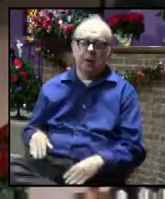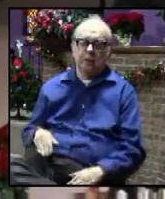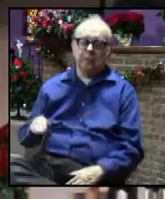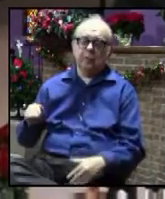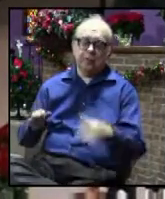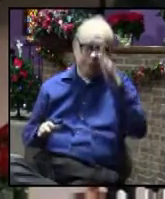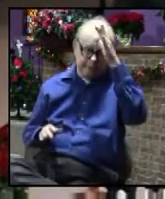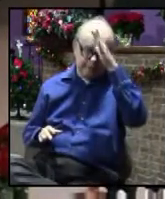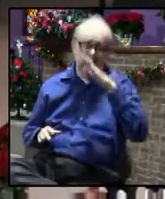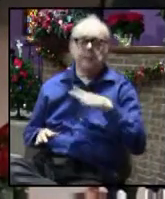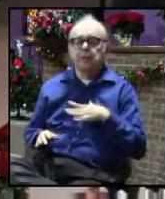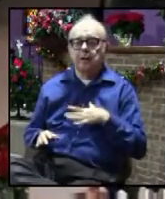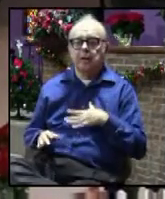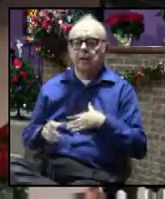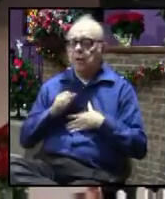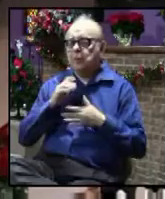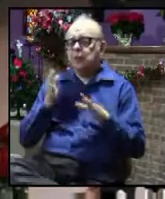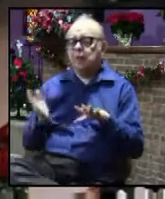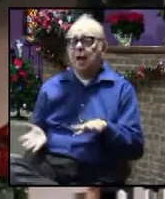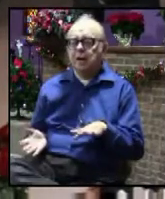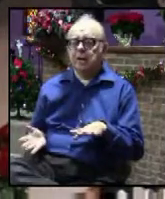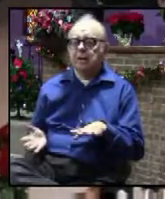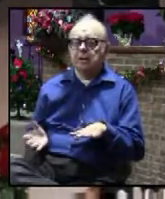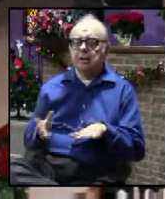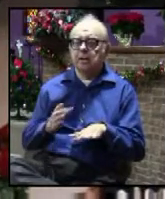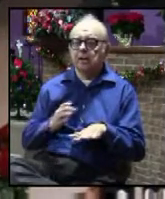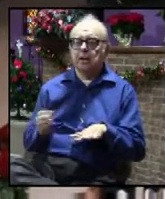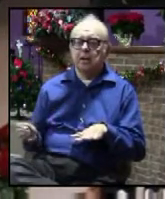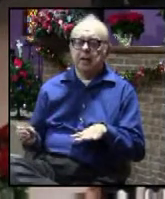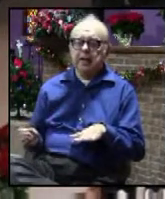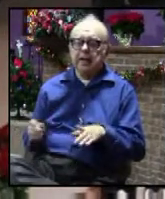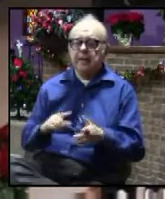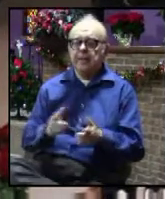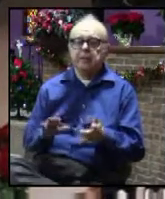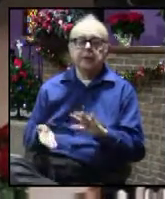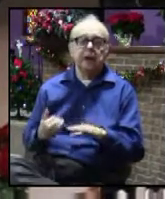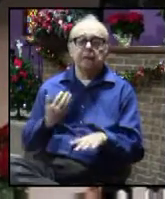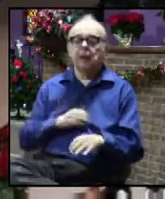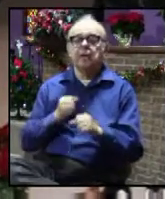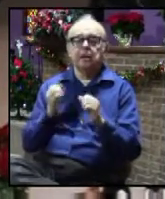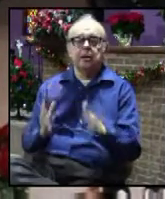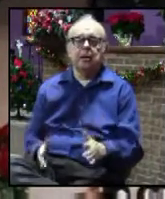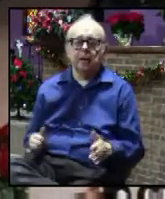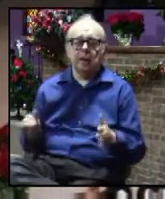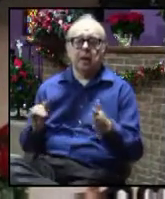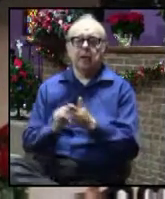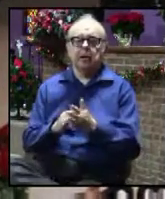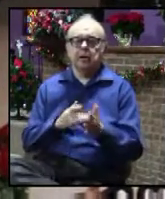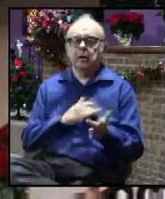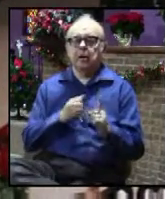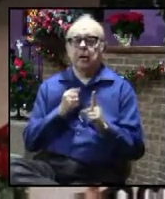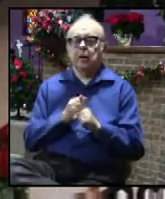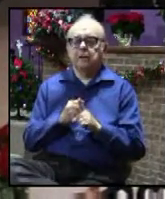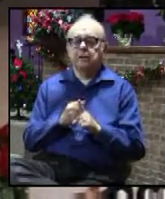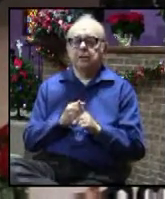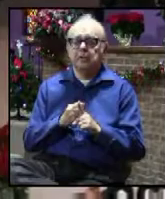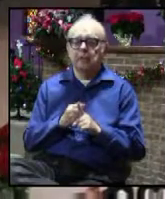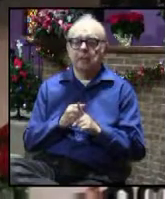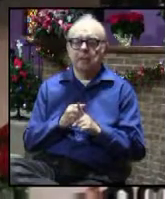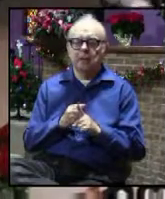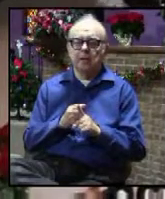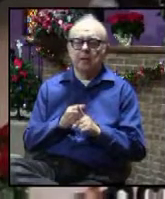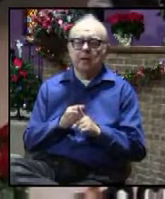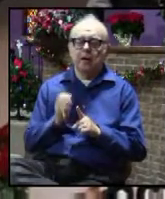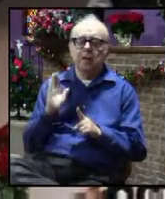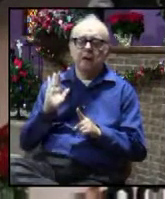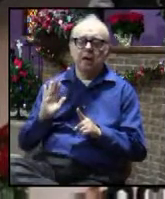man who died and then became our Savior. That heartbeat of a